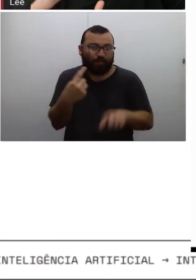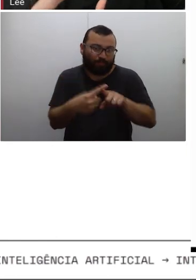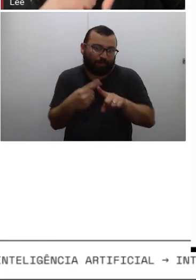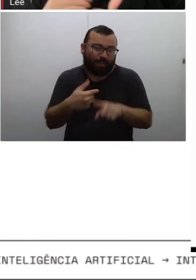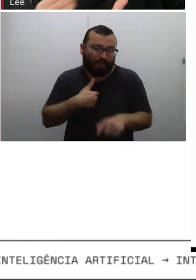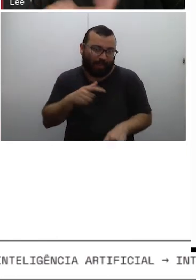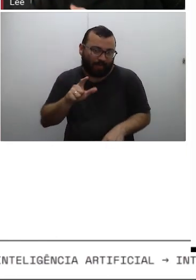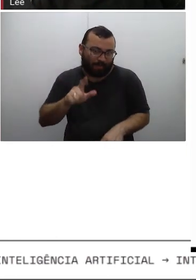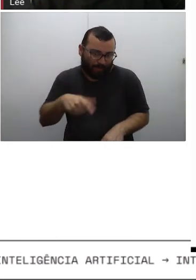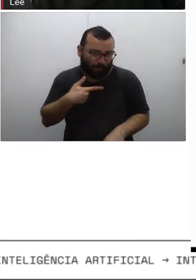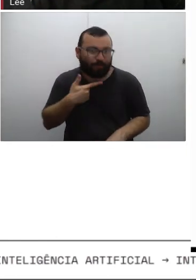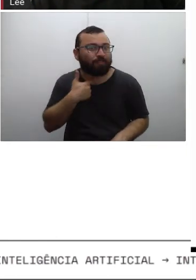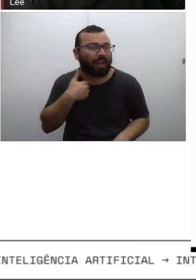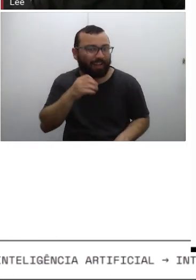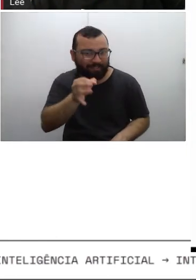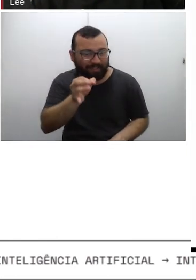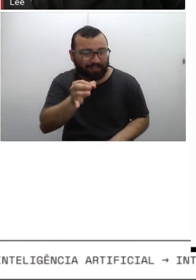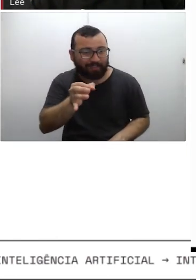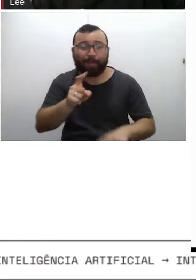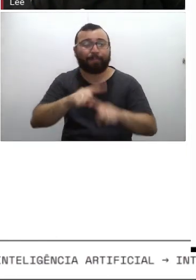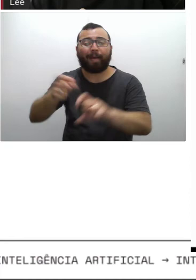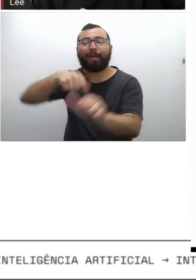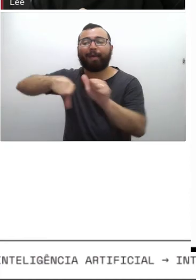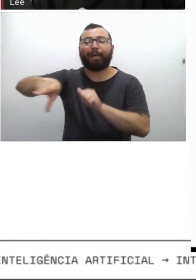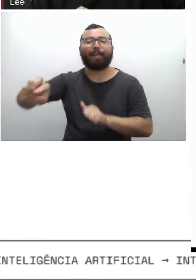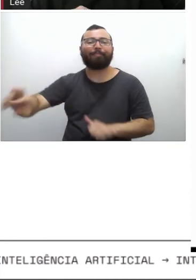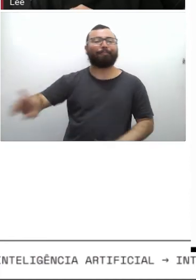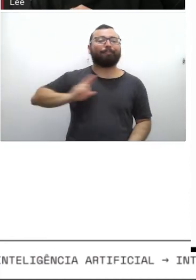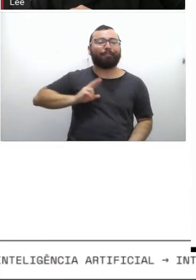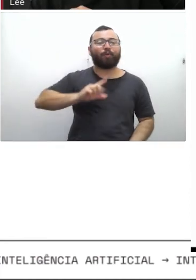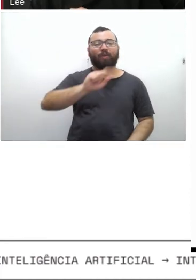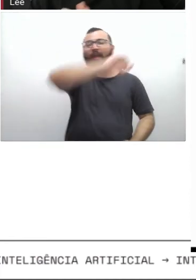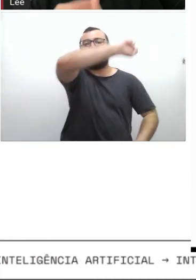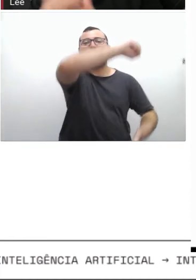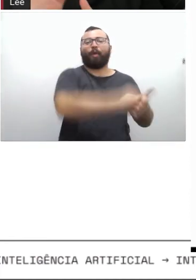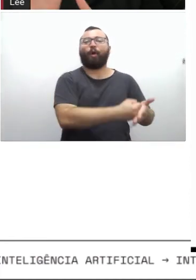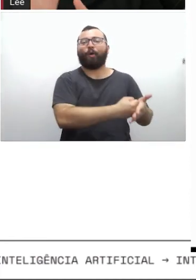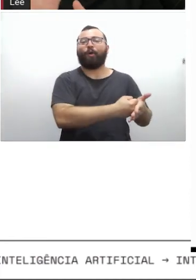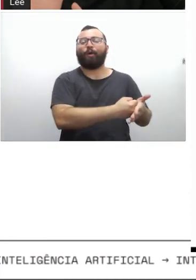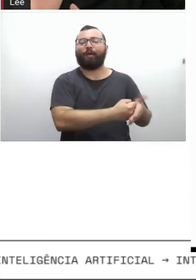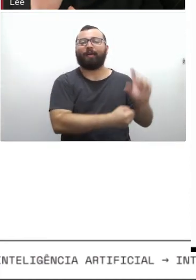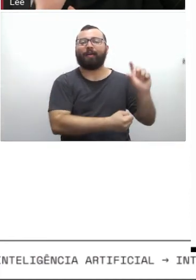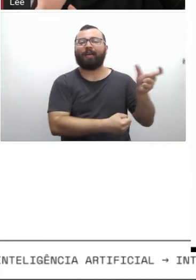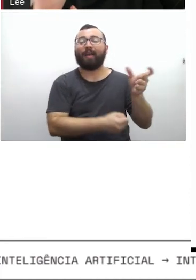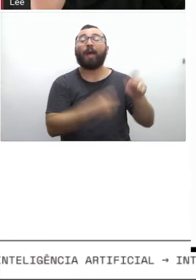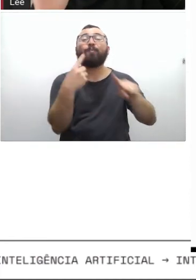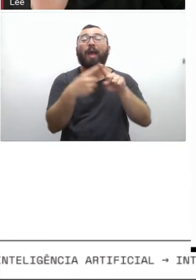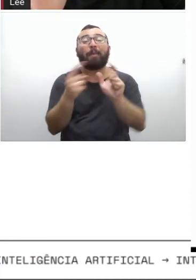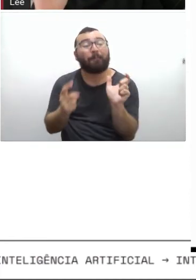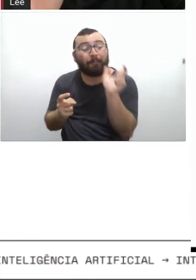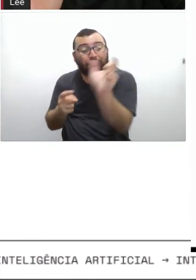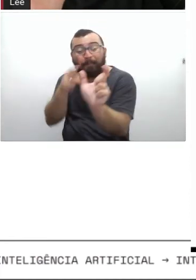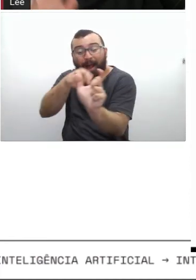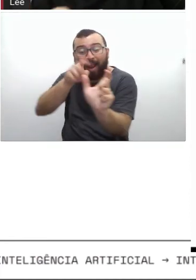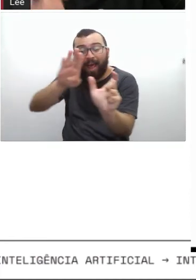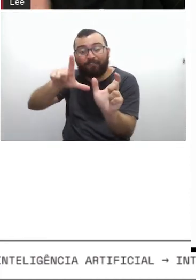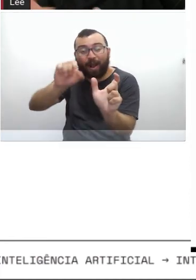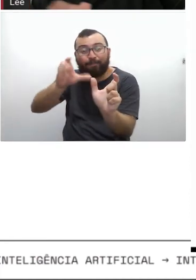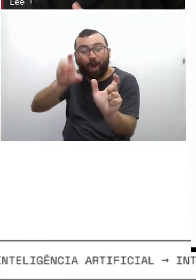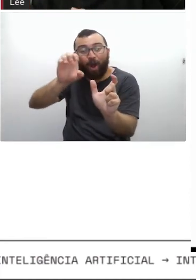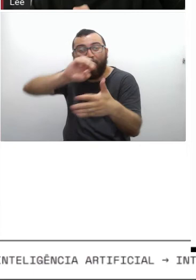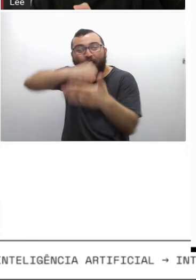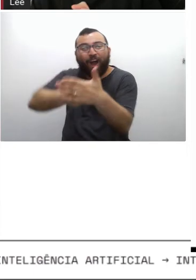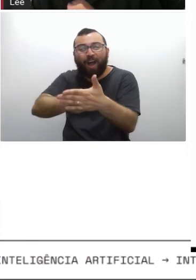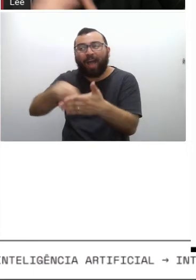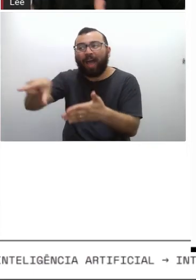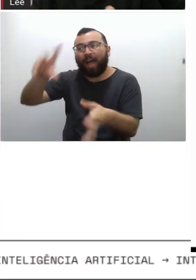renewing cards, but instead it returned blocked card because somehow the word blocked weighed higher in this